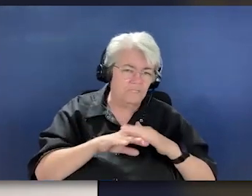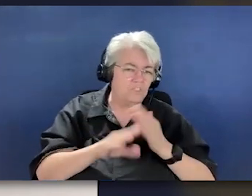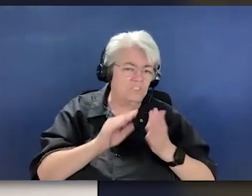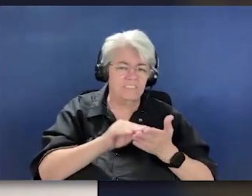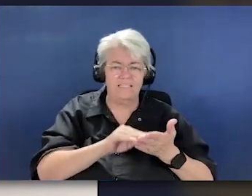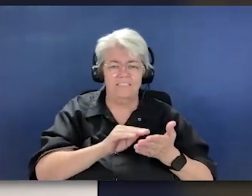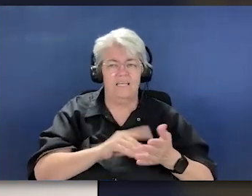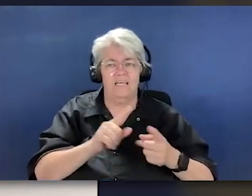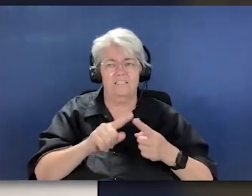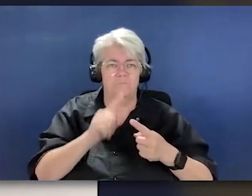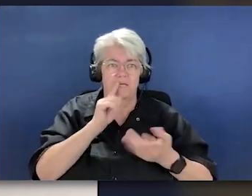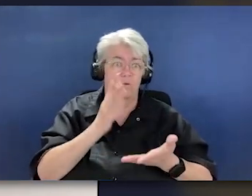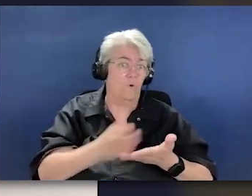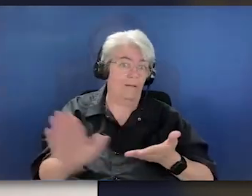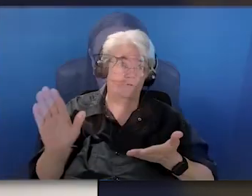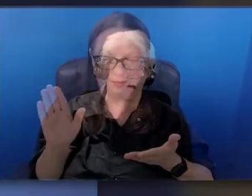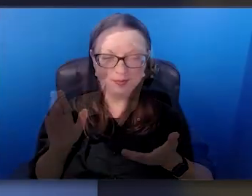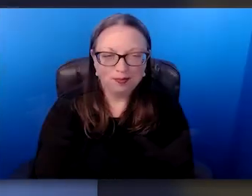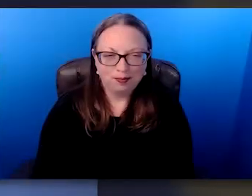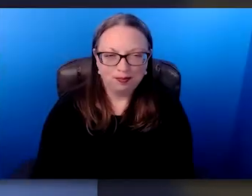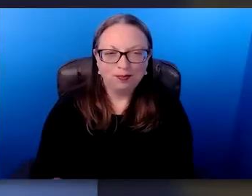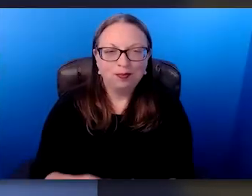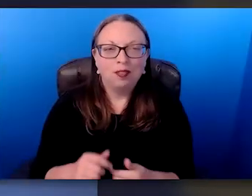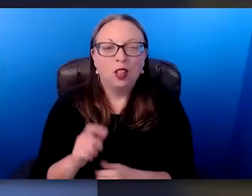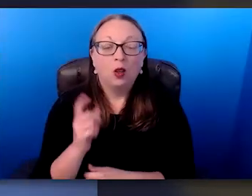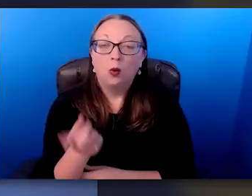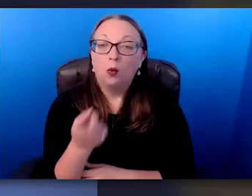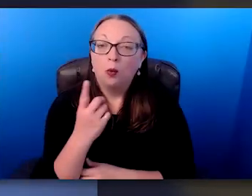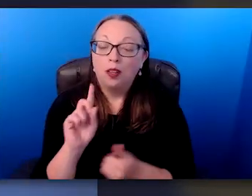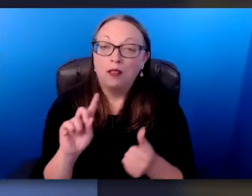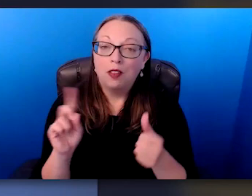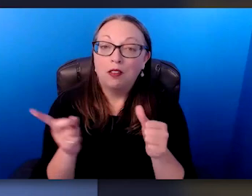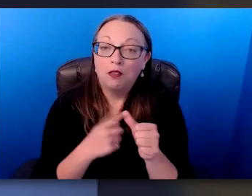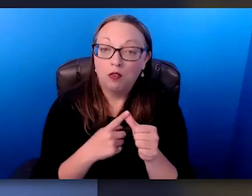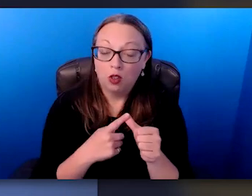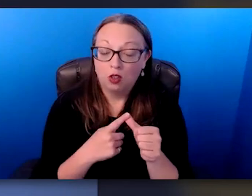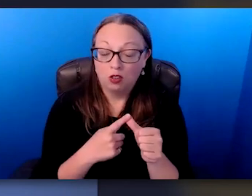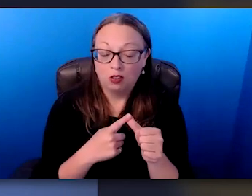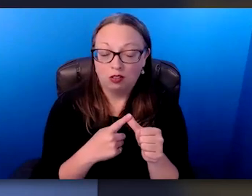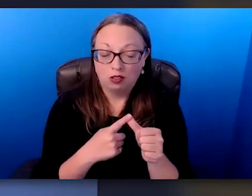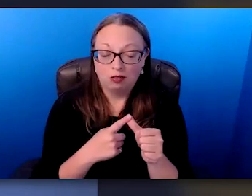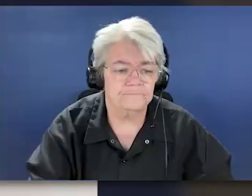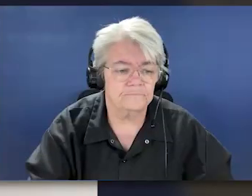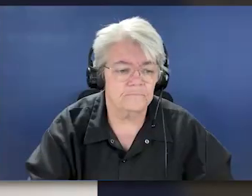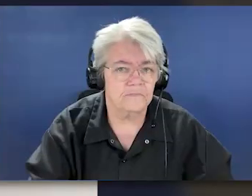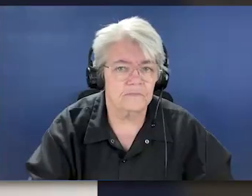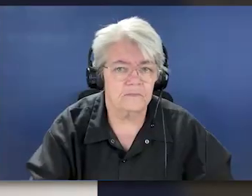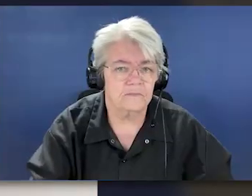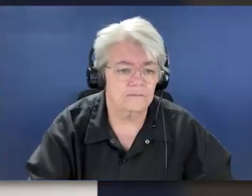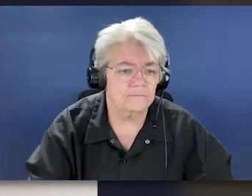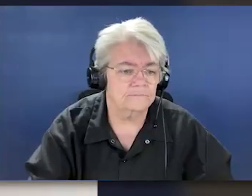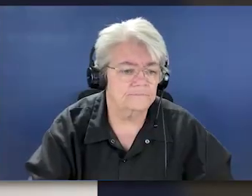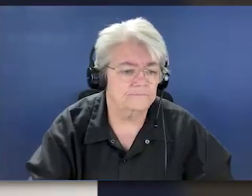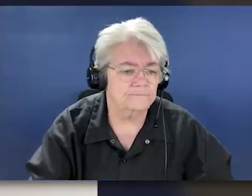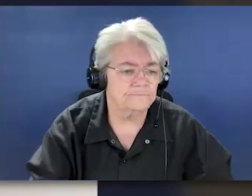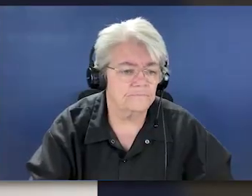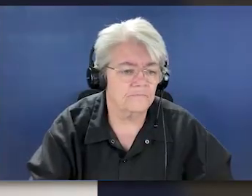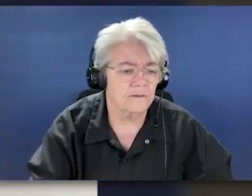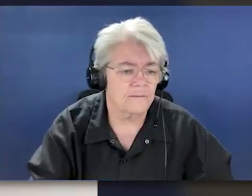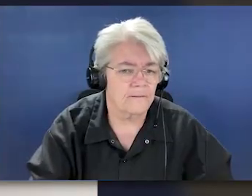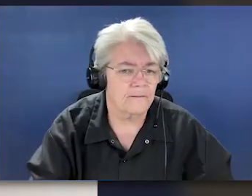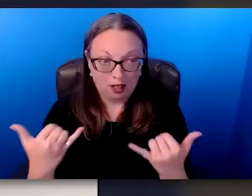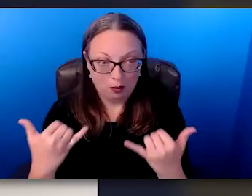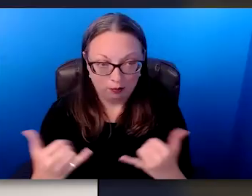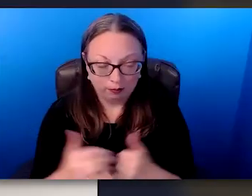being wiped off the map, although that's part of it. One of the first instances of AI we had at the university is we have a mental